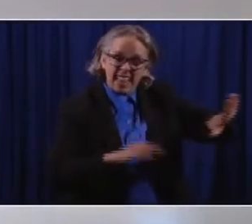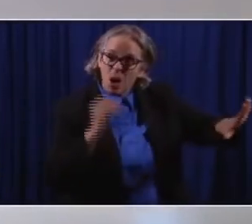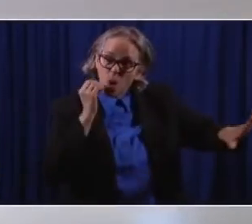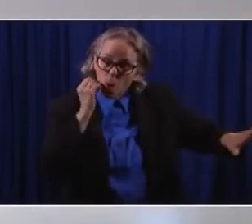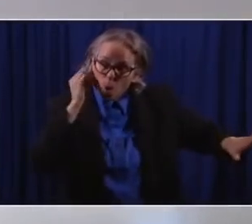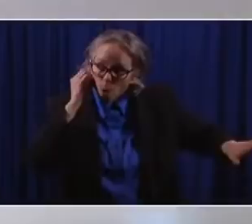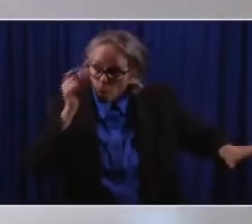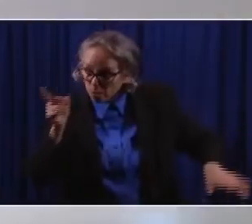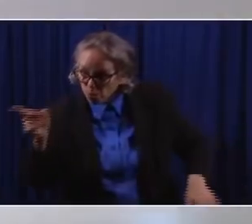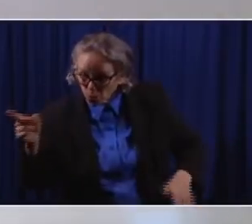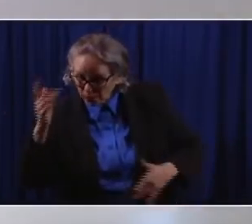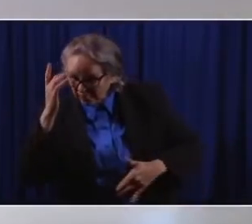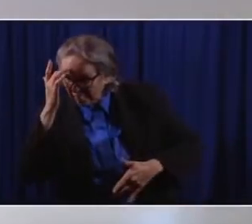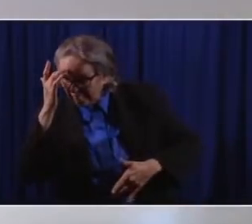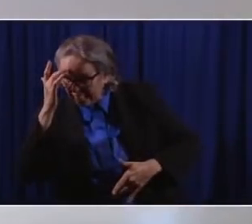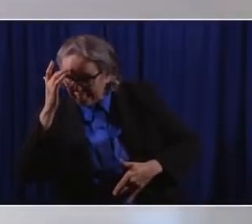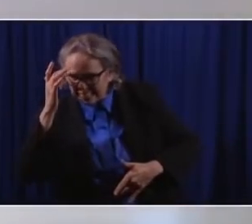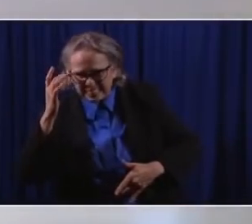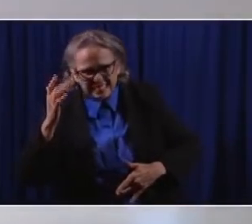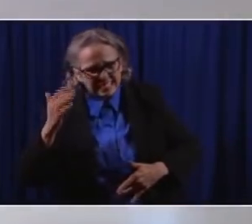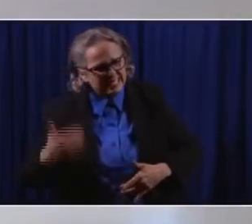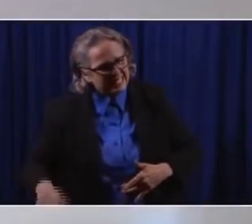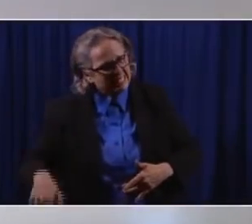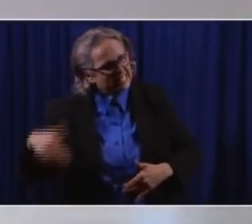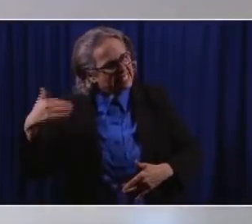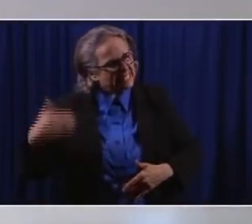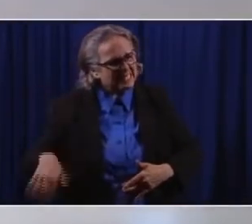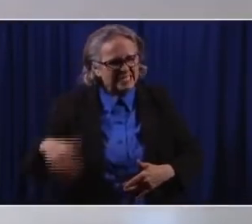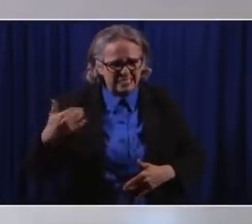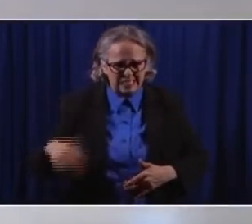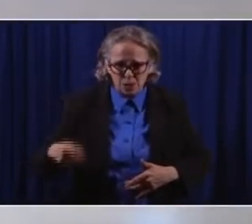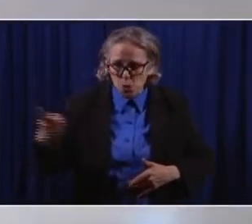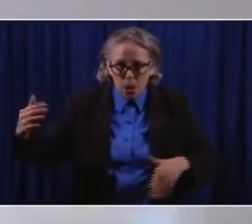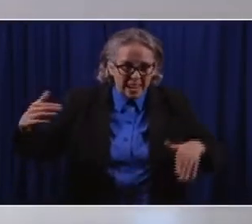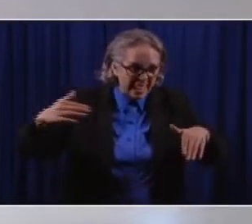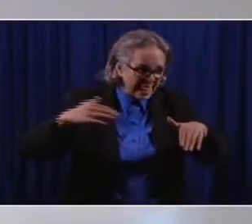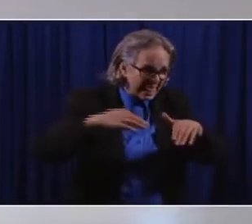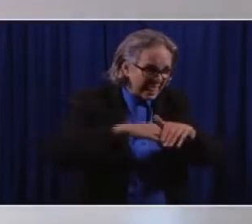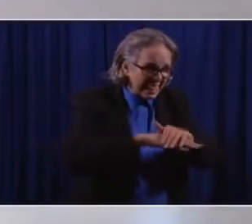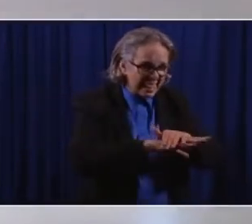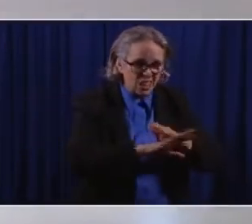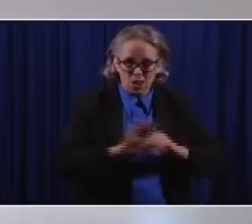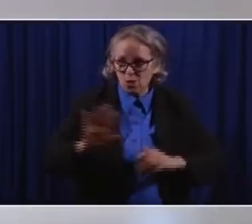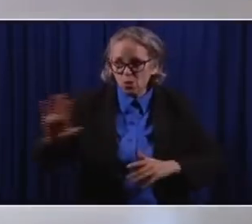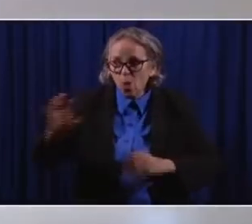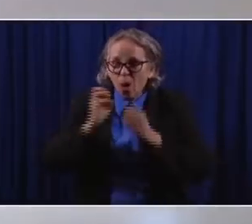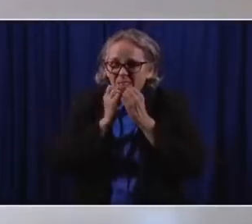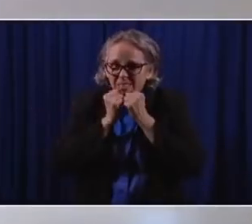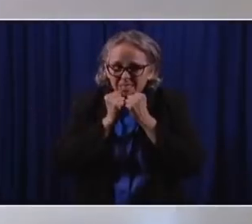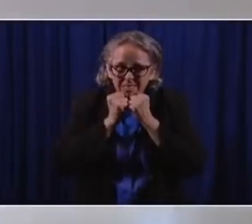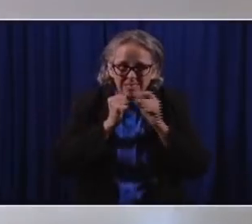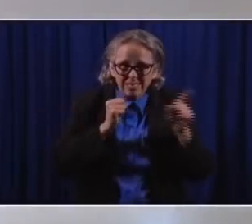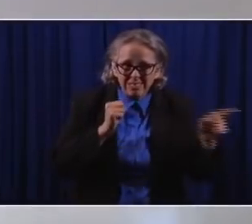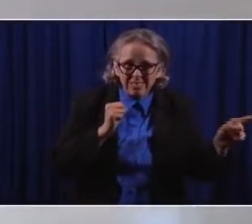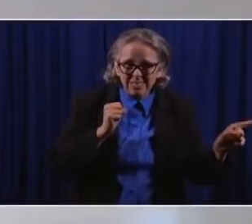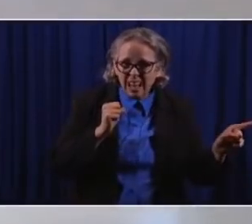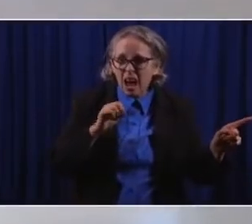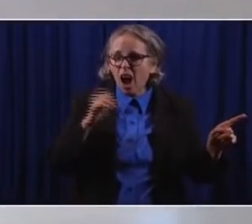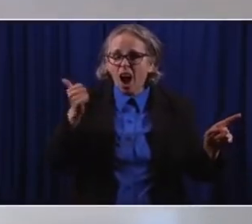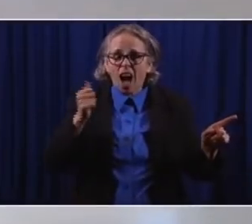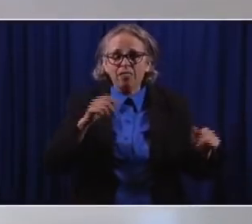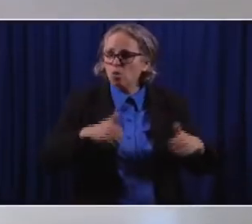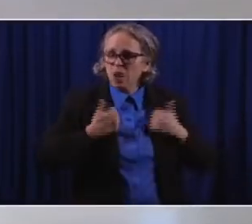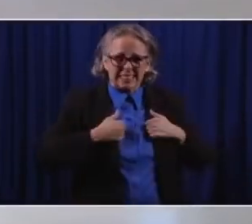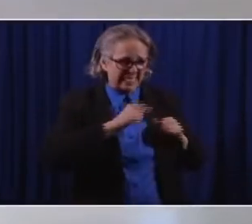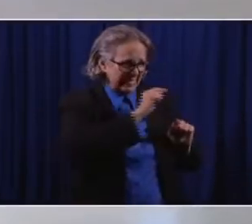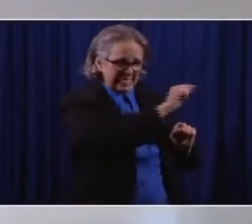visiting, always remember that you are walking into the home of not only your loved one, but into the home of their friends and others. So in addition